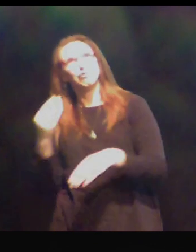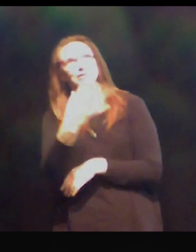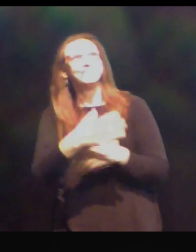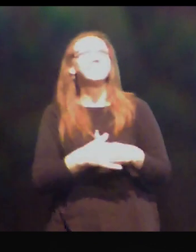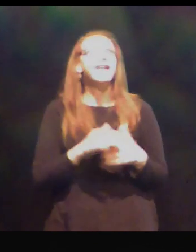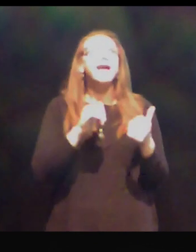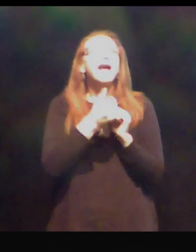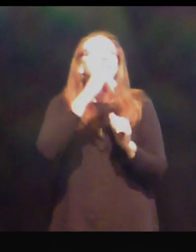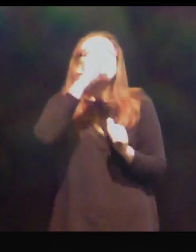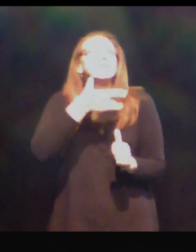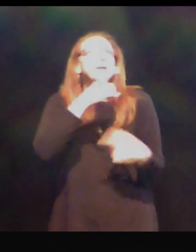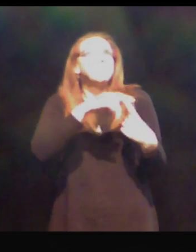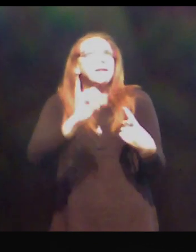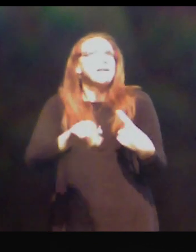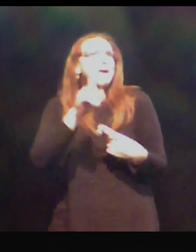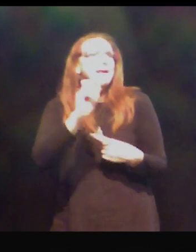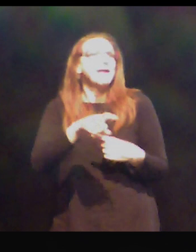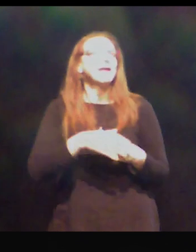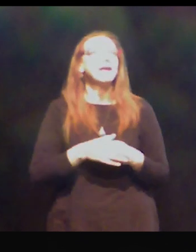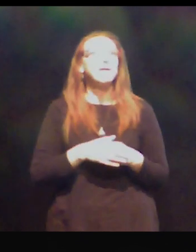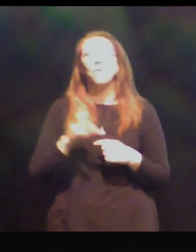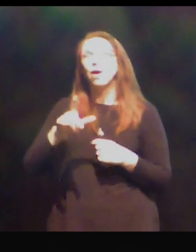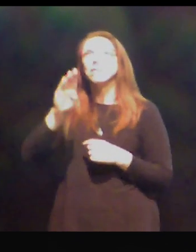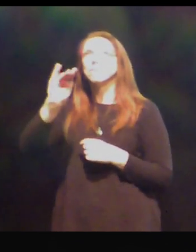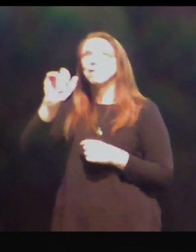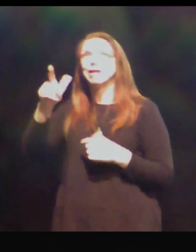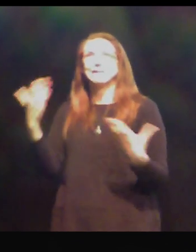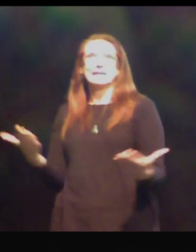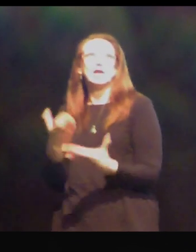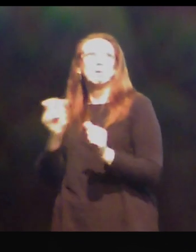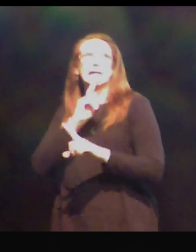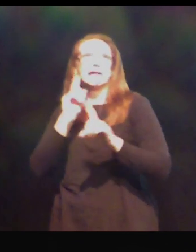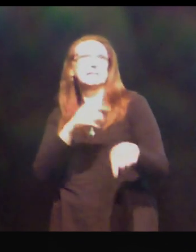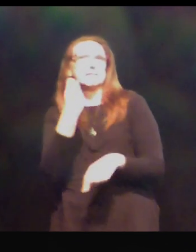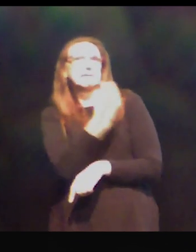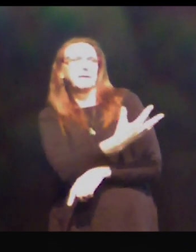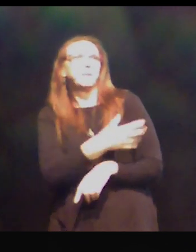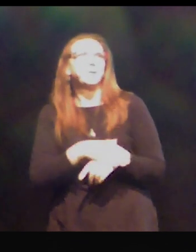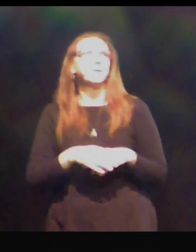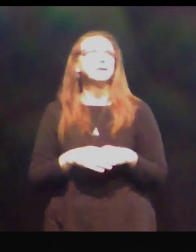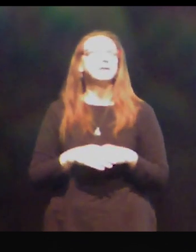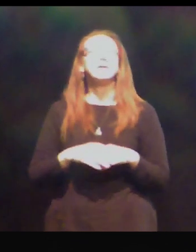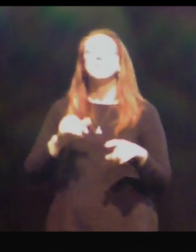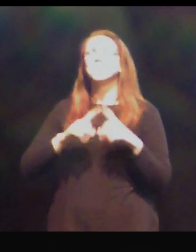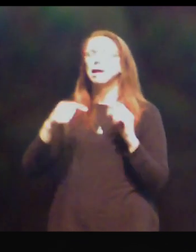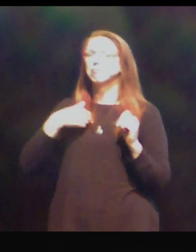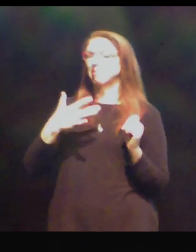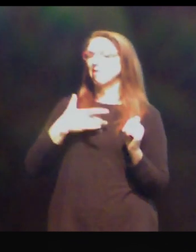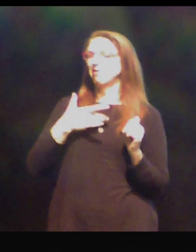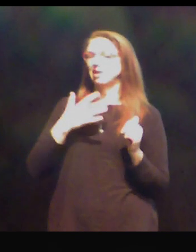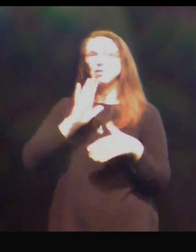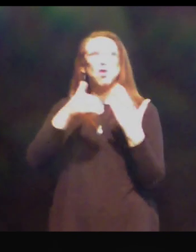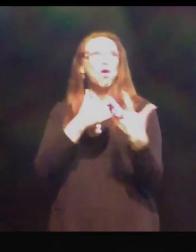And how do the kids feel about it? Well, Michael's over here, he could probably just tell you himself. But I think